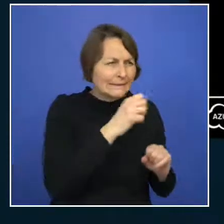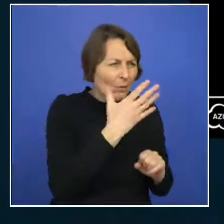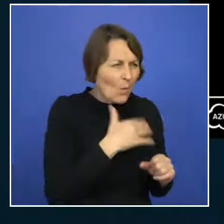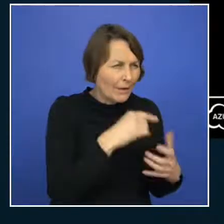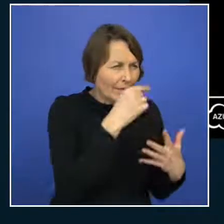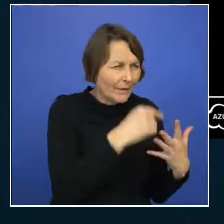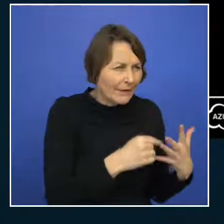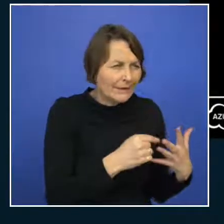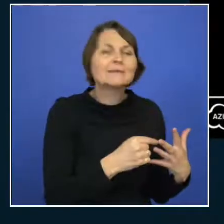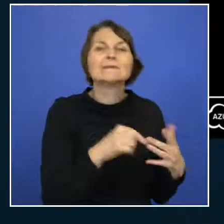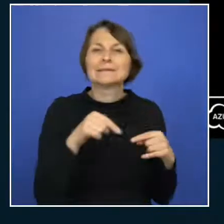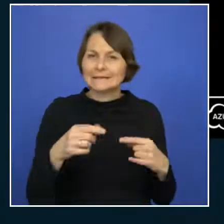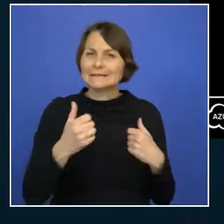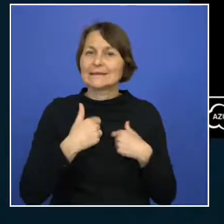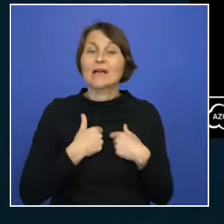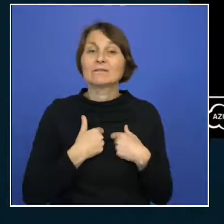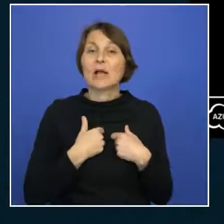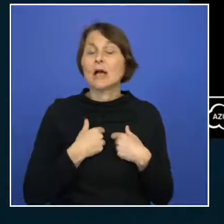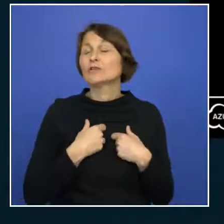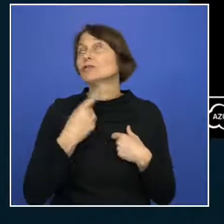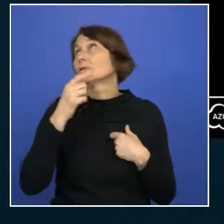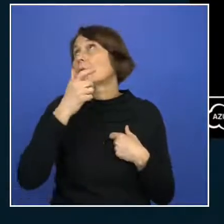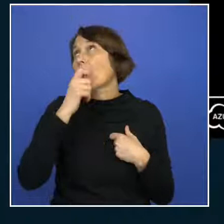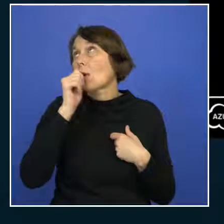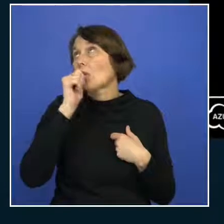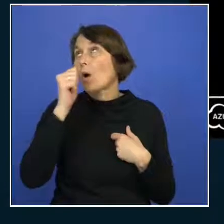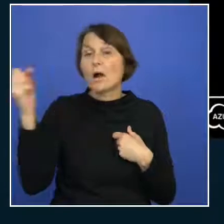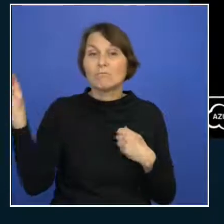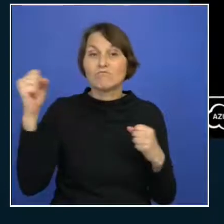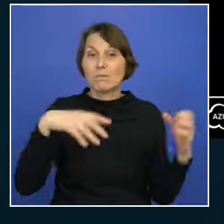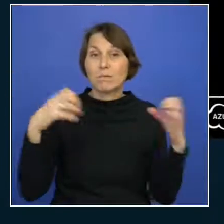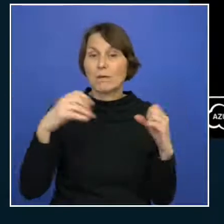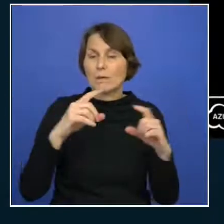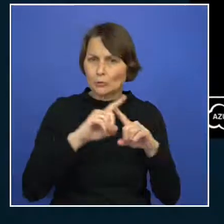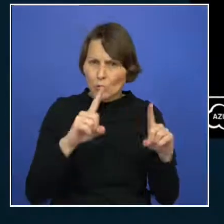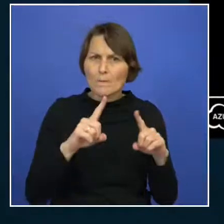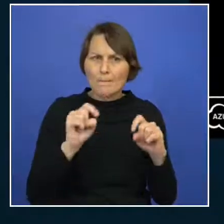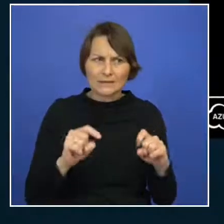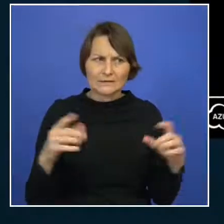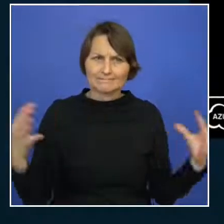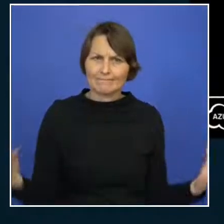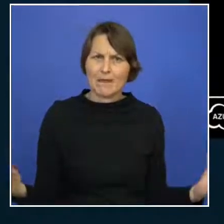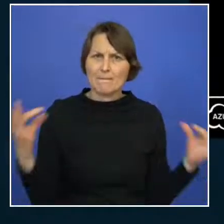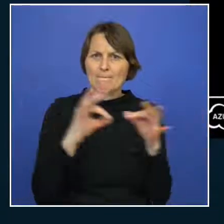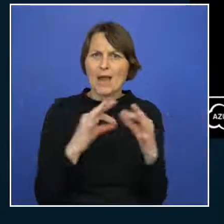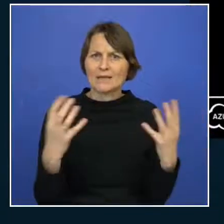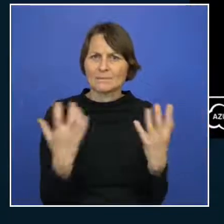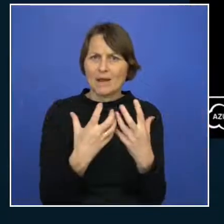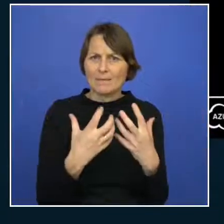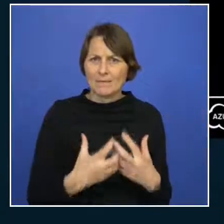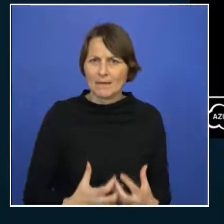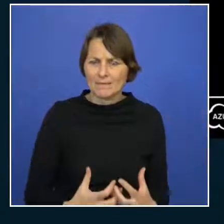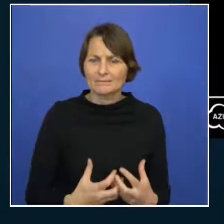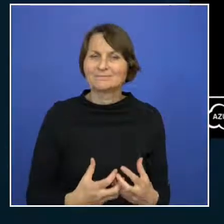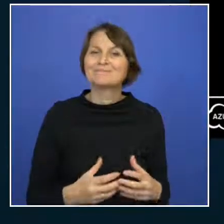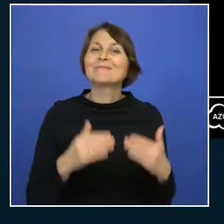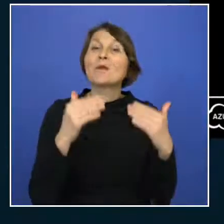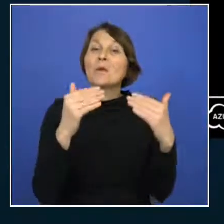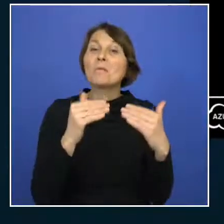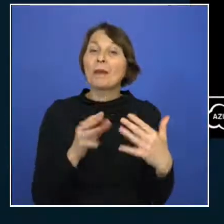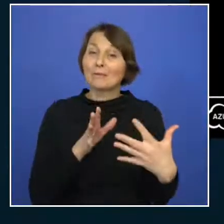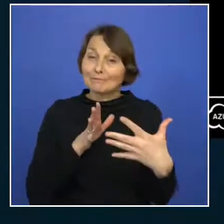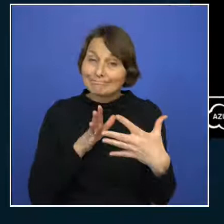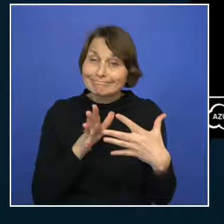your user needs. And we also need to be transparent about Azure costs.